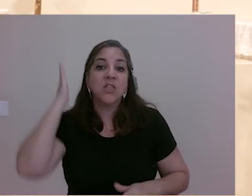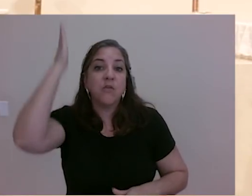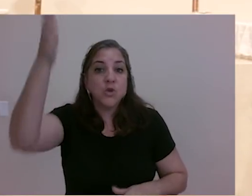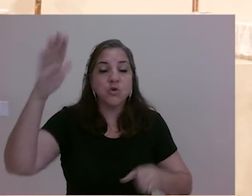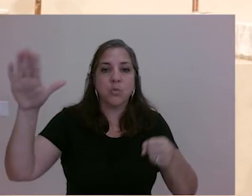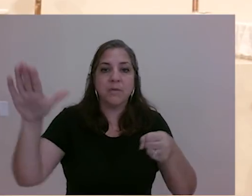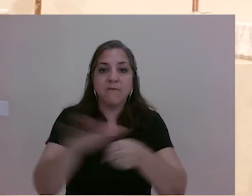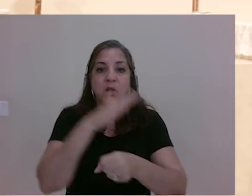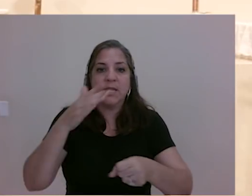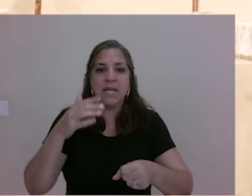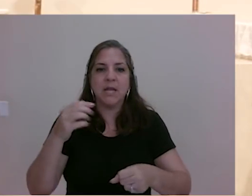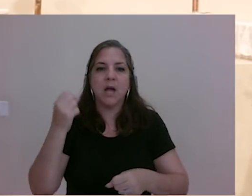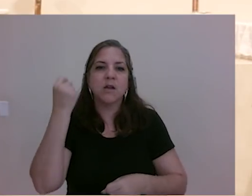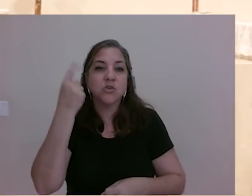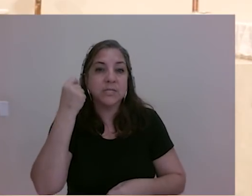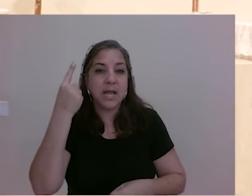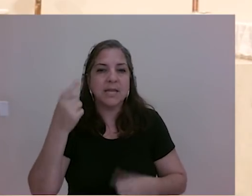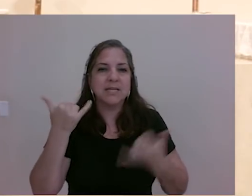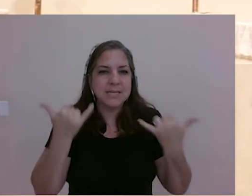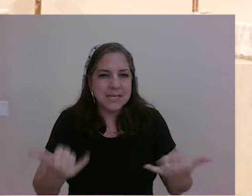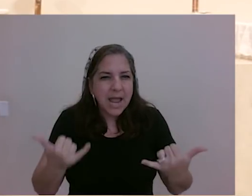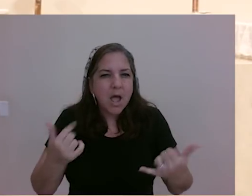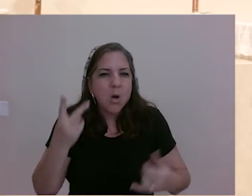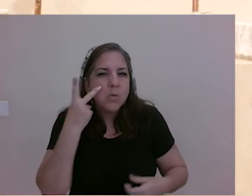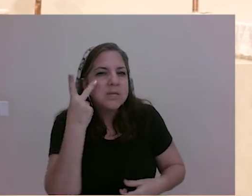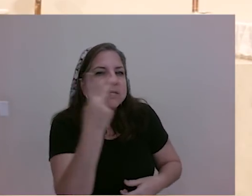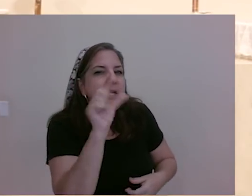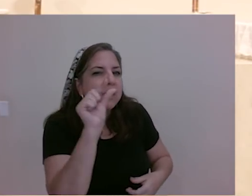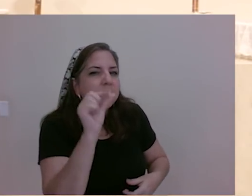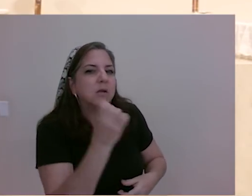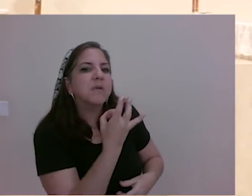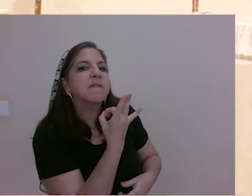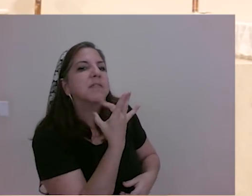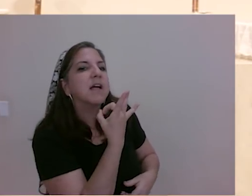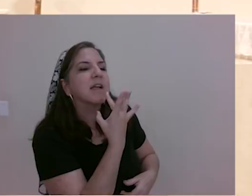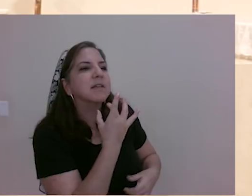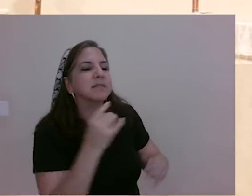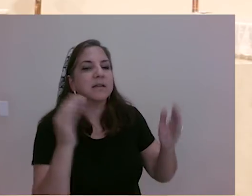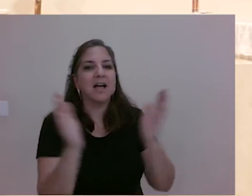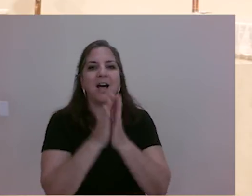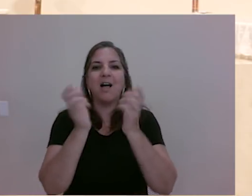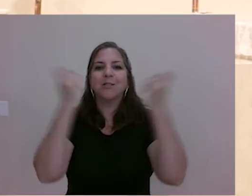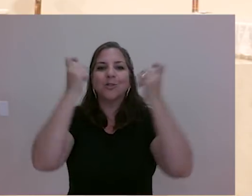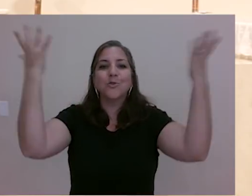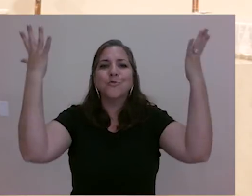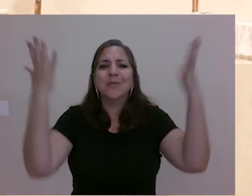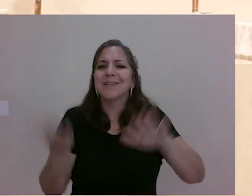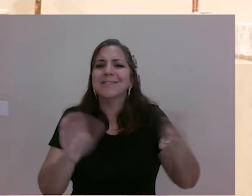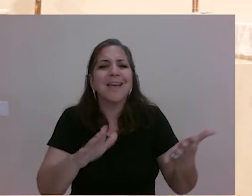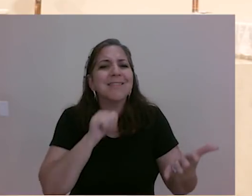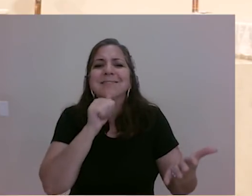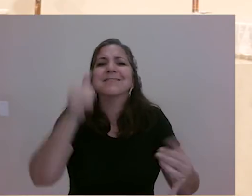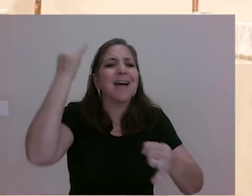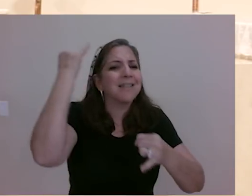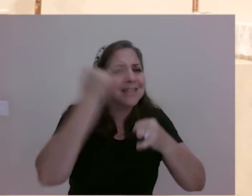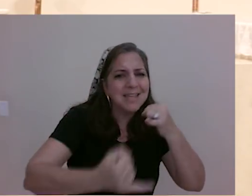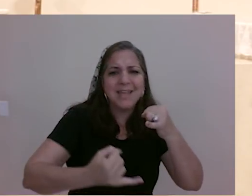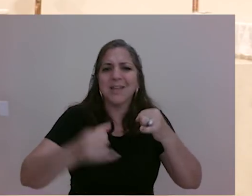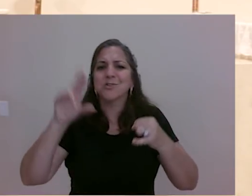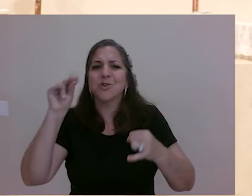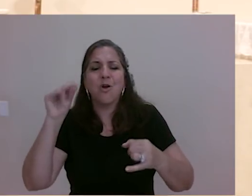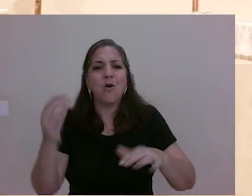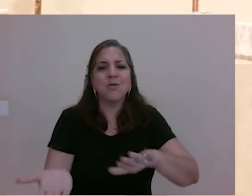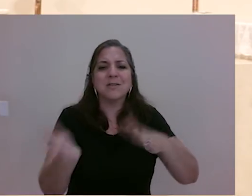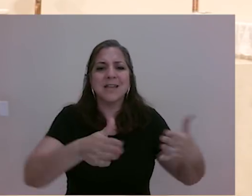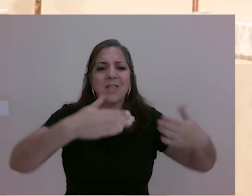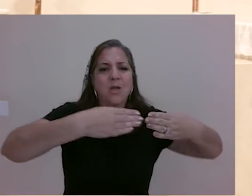we have seen a bit of that light break through. Alleluia. Death is not an end. Death really opens